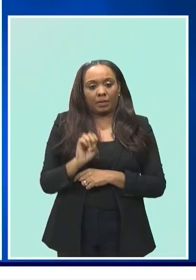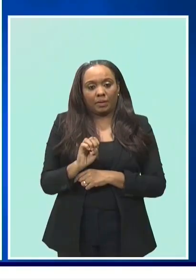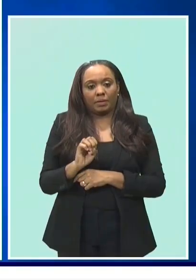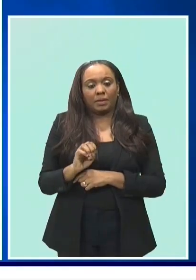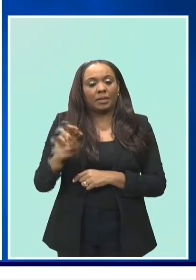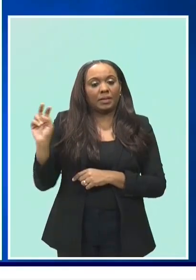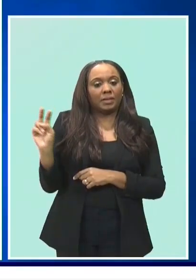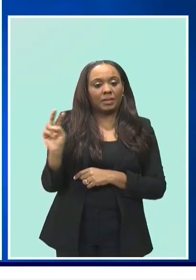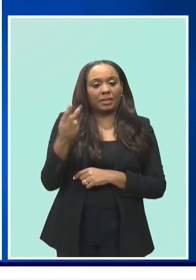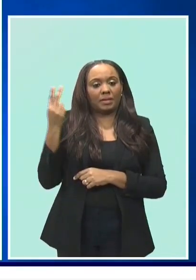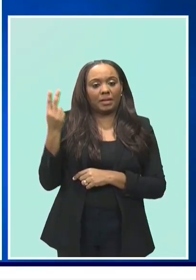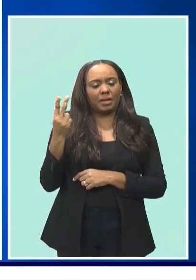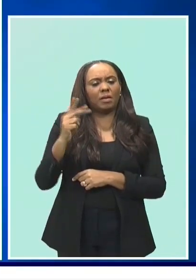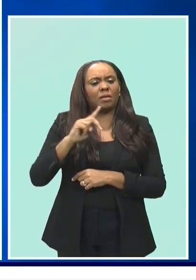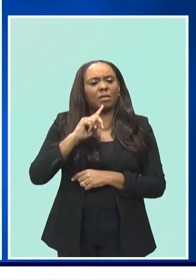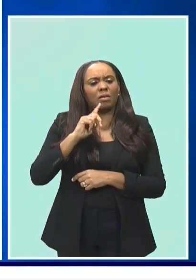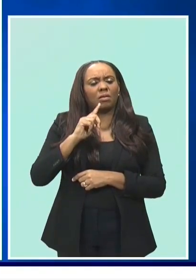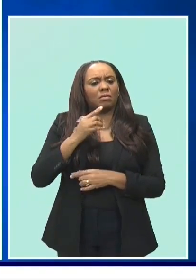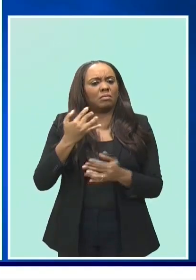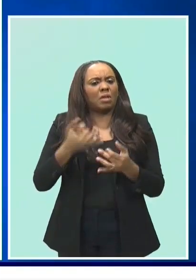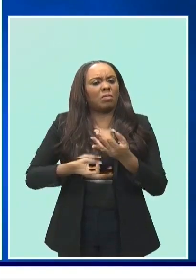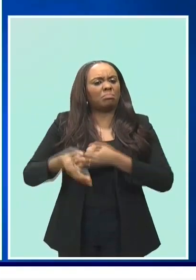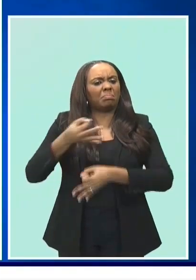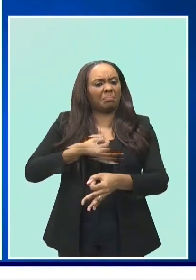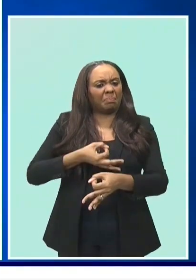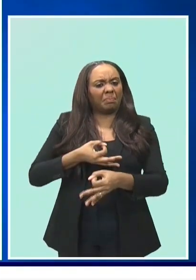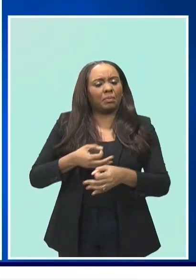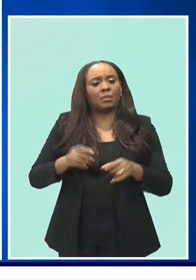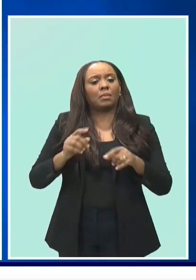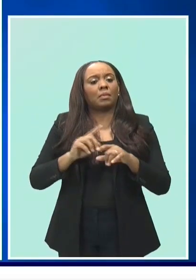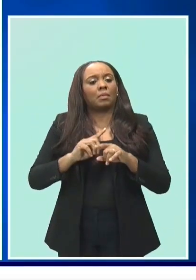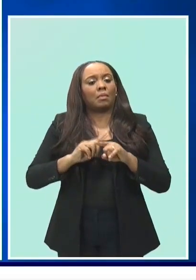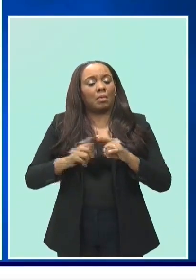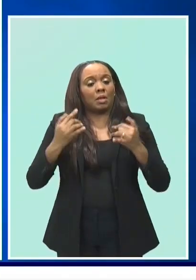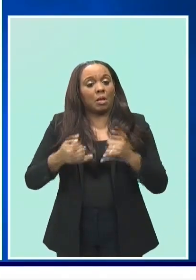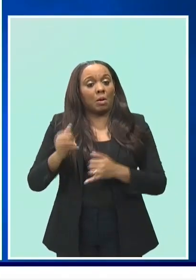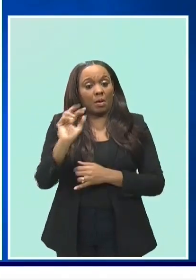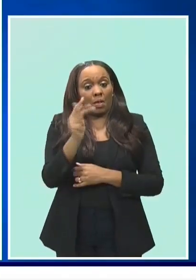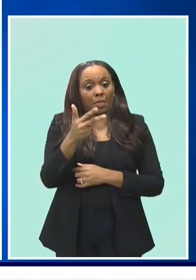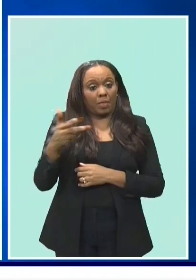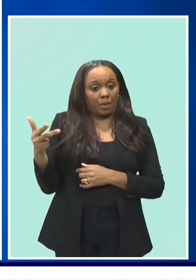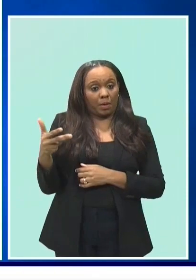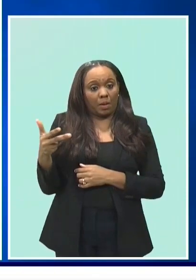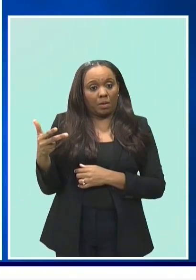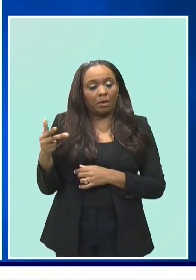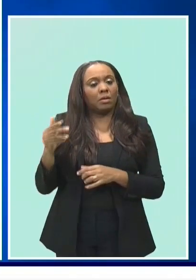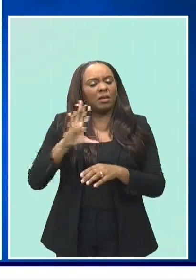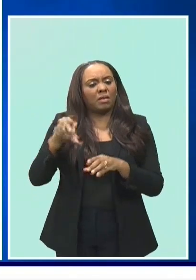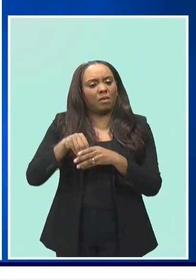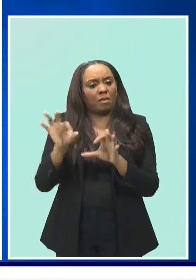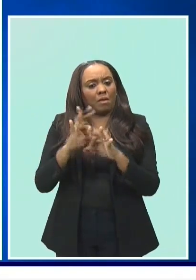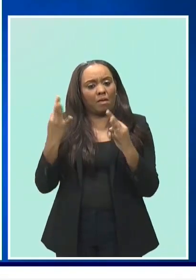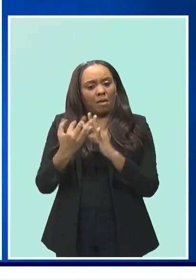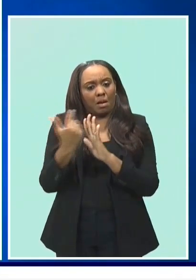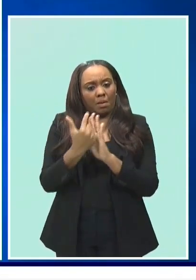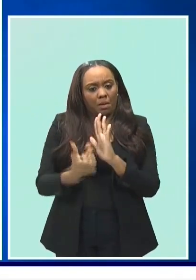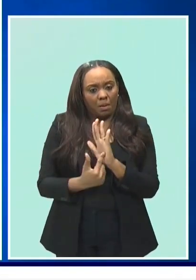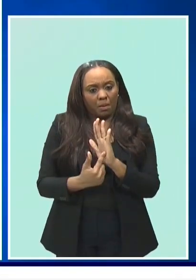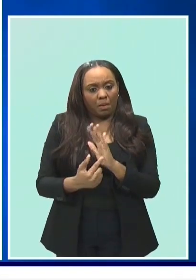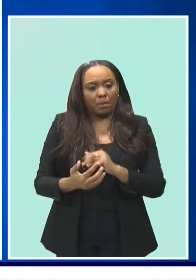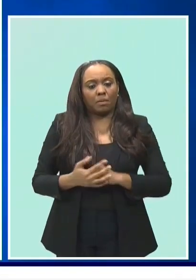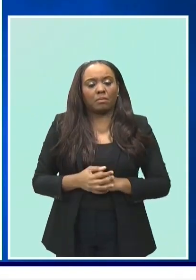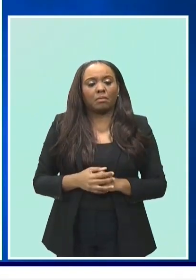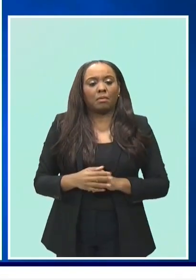of Barbados for the last 3 years, leading practitioner of family law in Barbados, Cicely Chase Hardin QC,